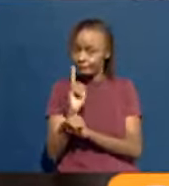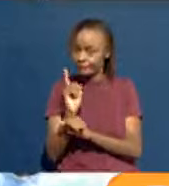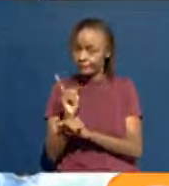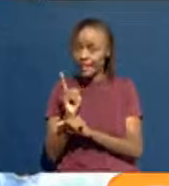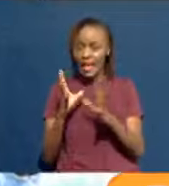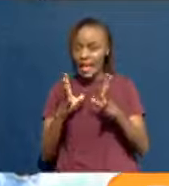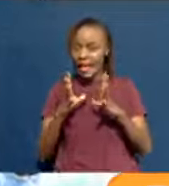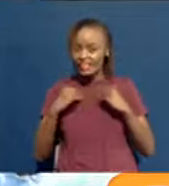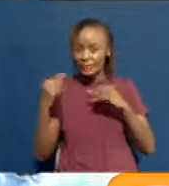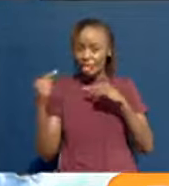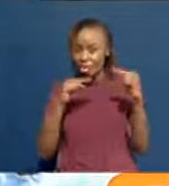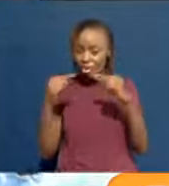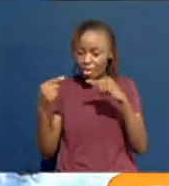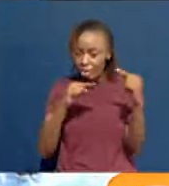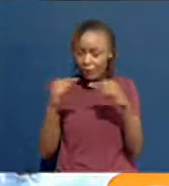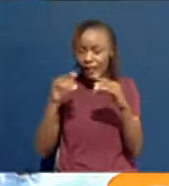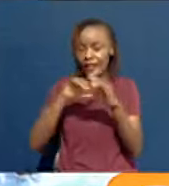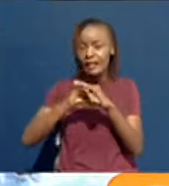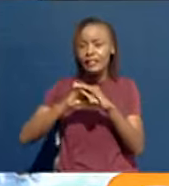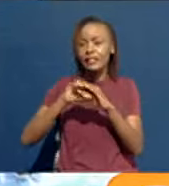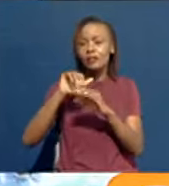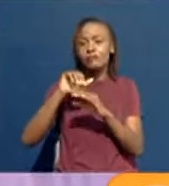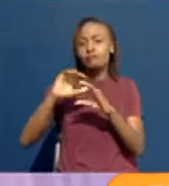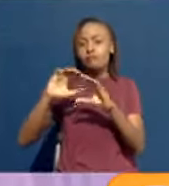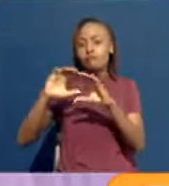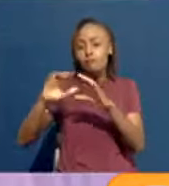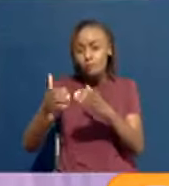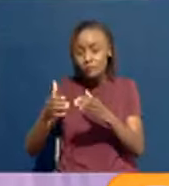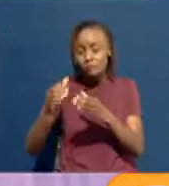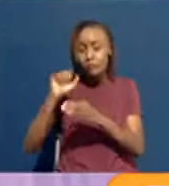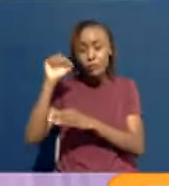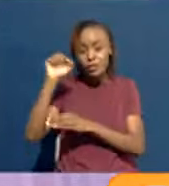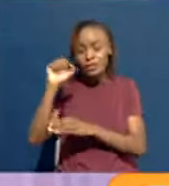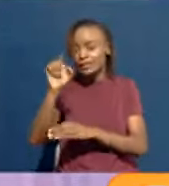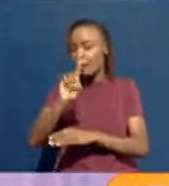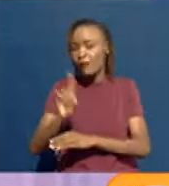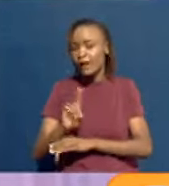squabbles within President William Ruto's political strongholds.